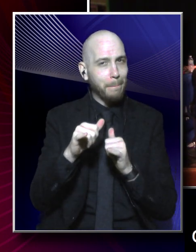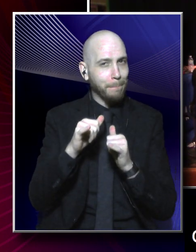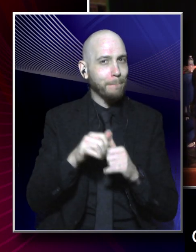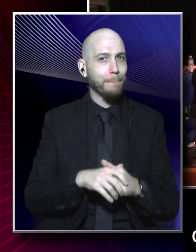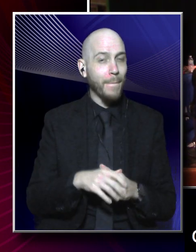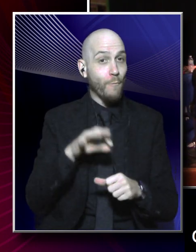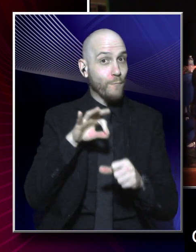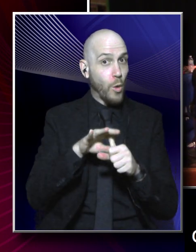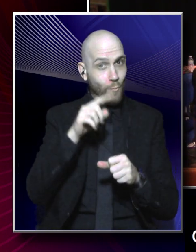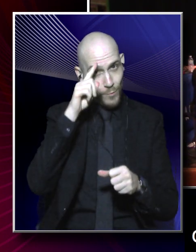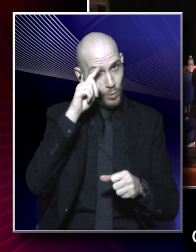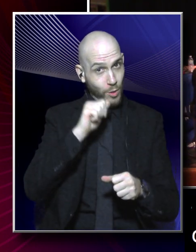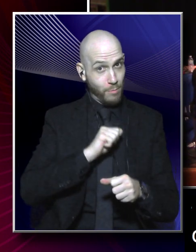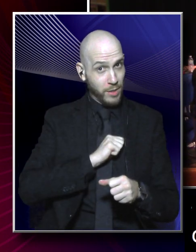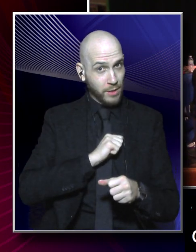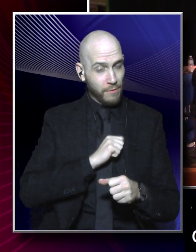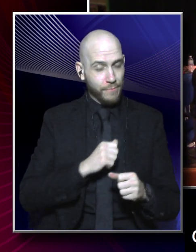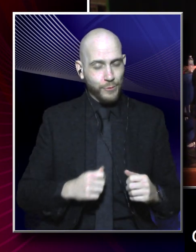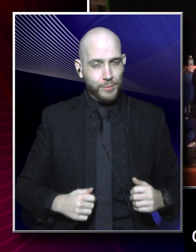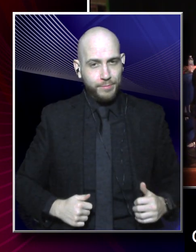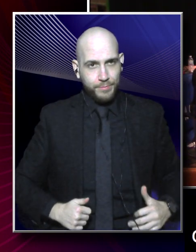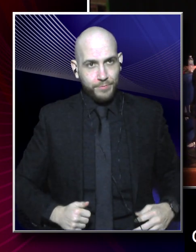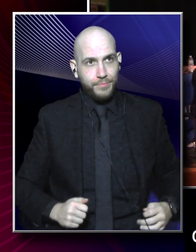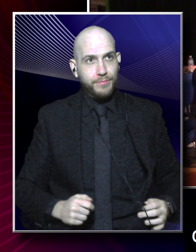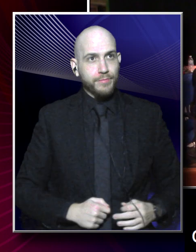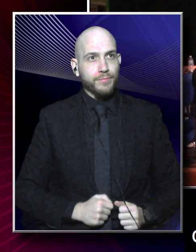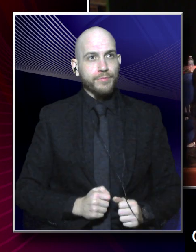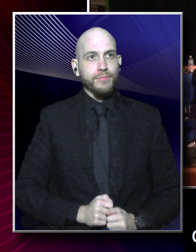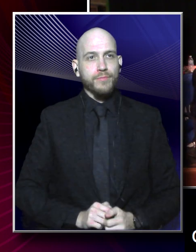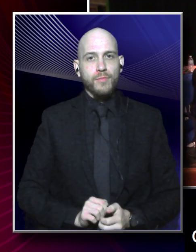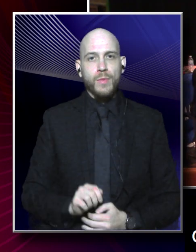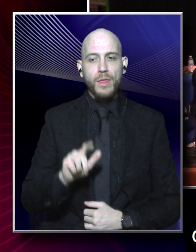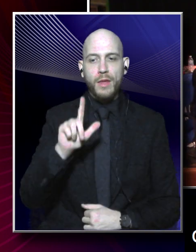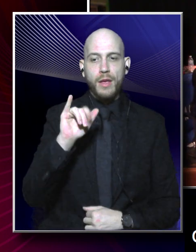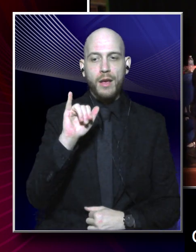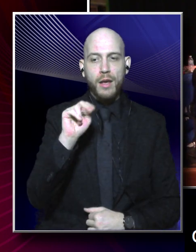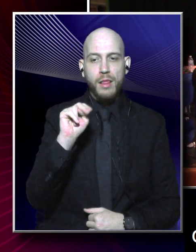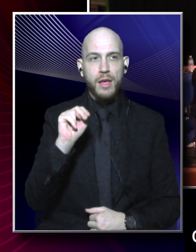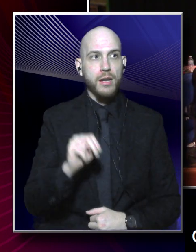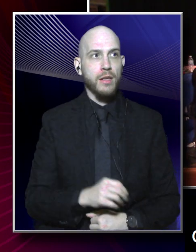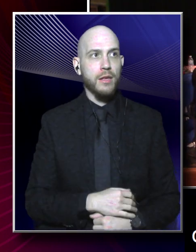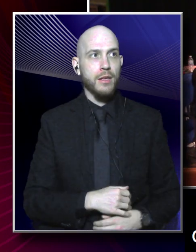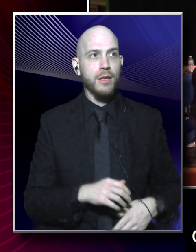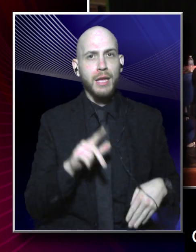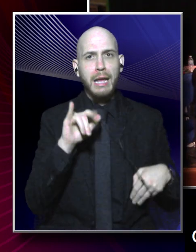So vote for myself, yeah. Okay. Lynn? I don't want to